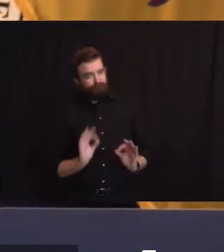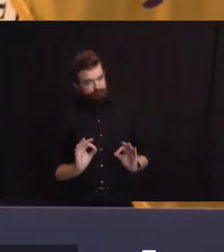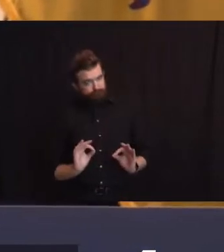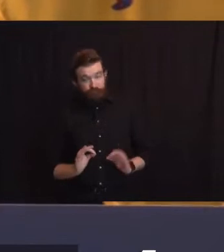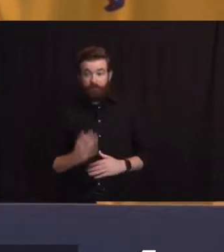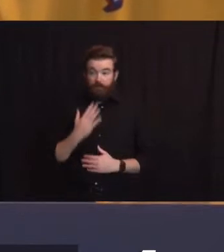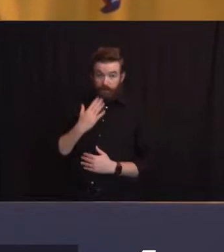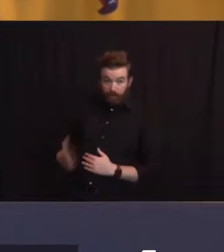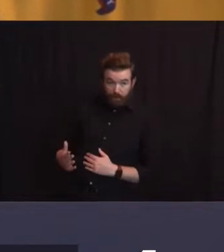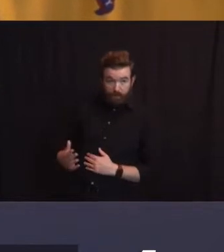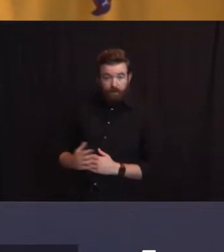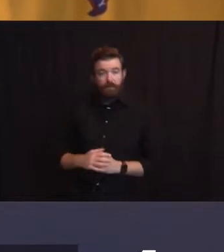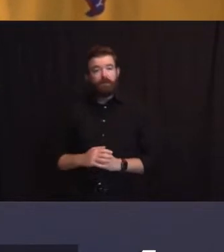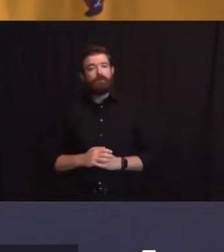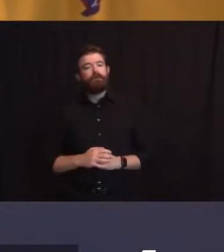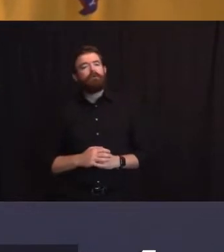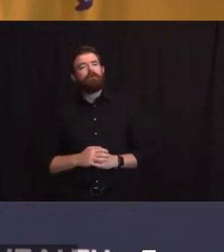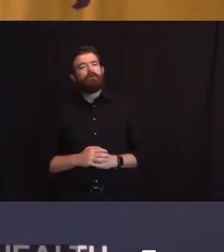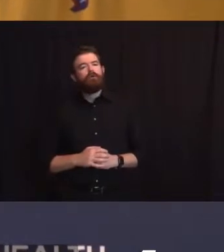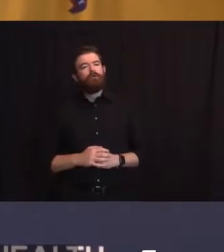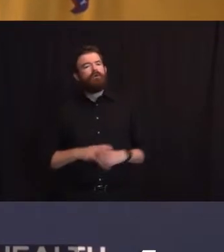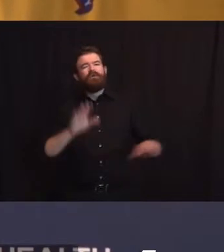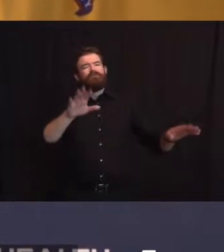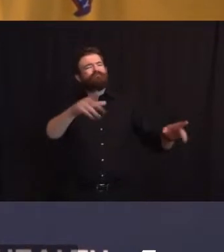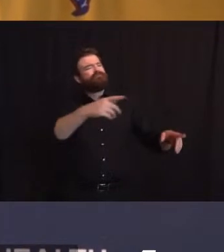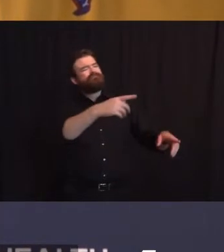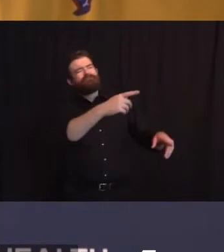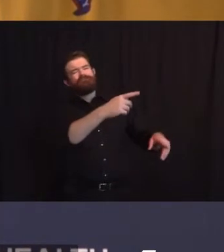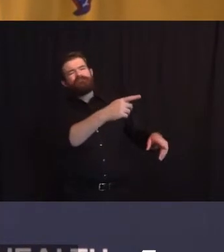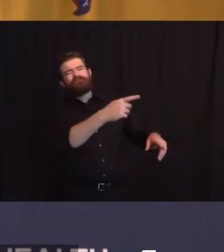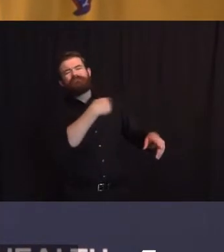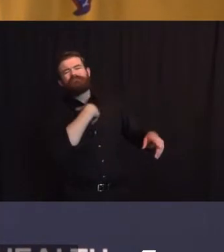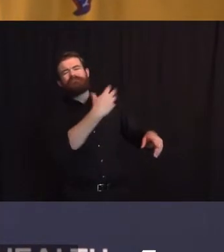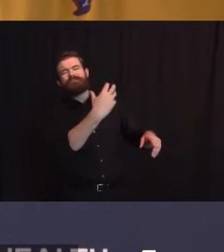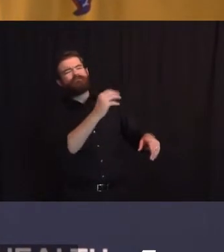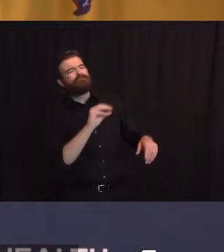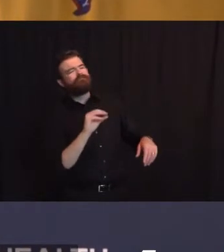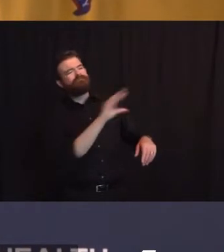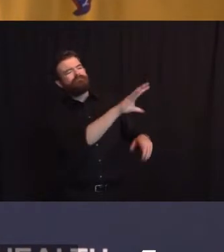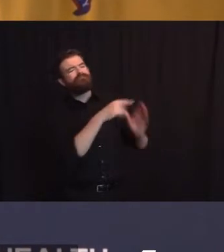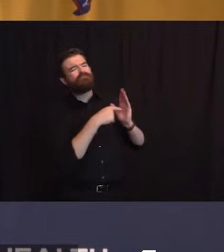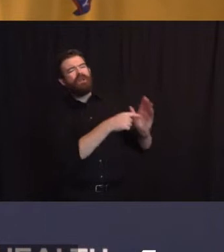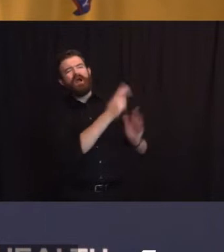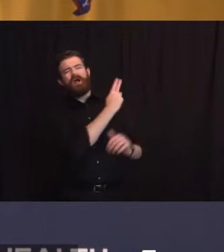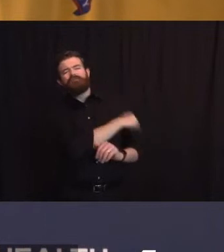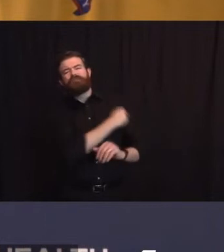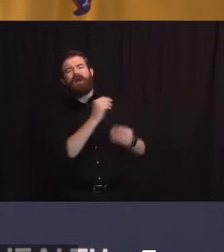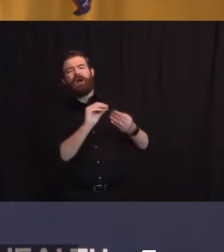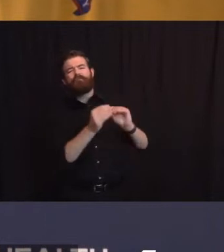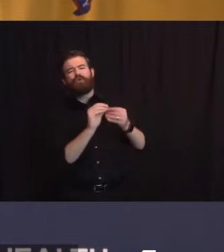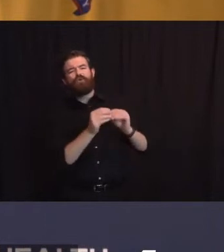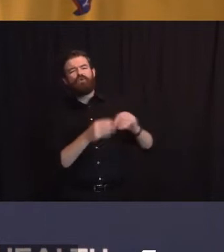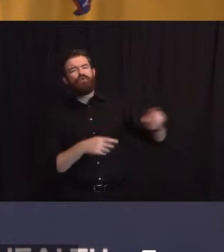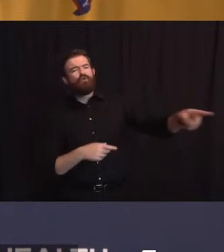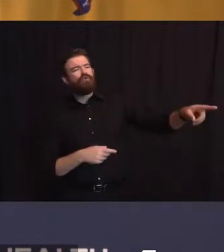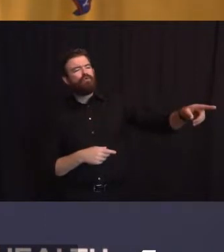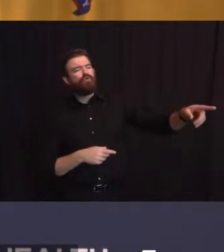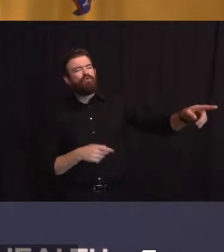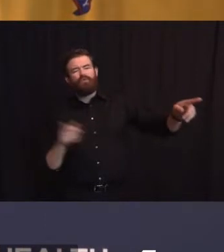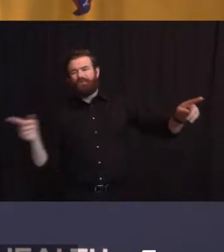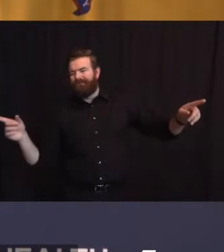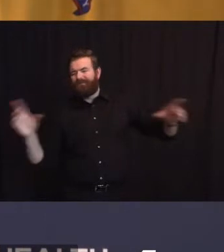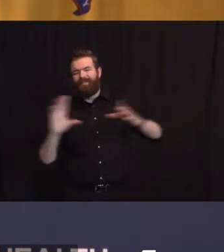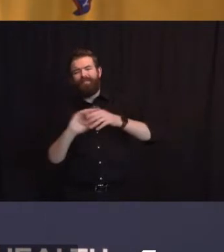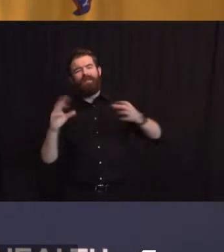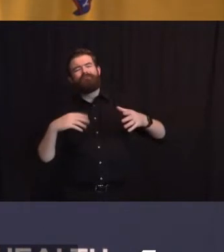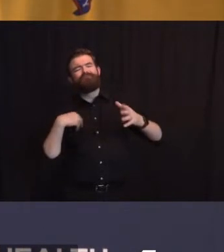of total hospitalizations chart? Would you mind doing that just to, I want to underscore a point that Judy just said here. This is the